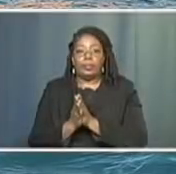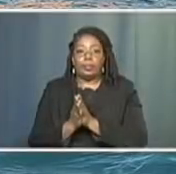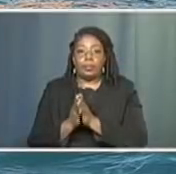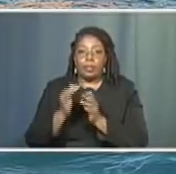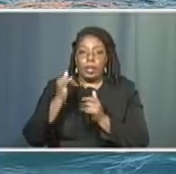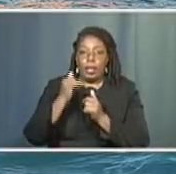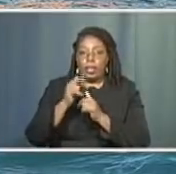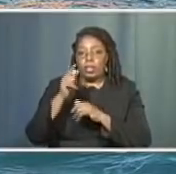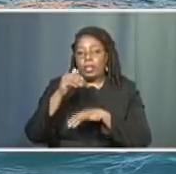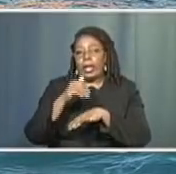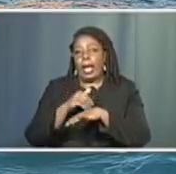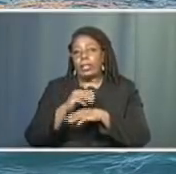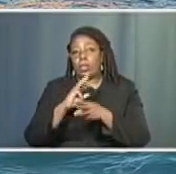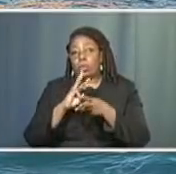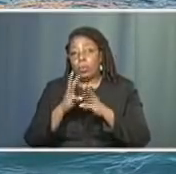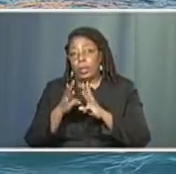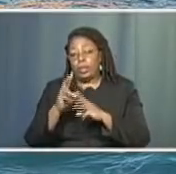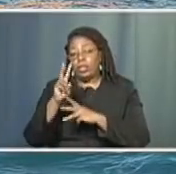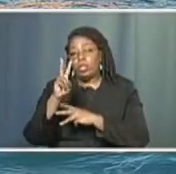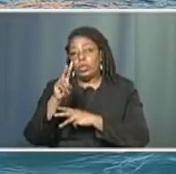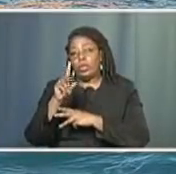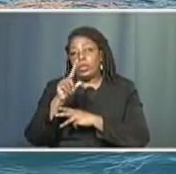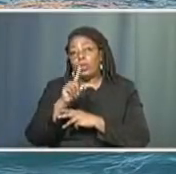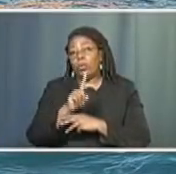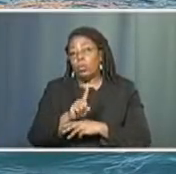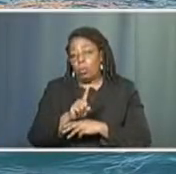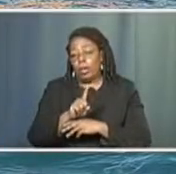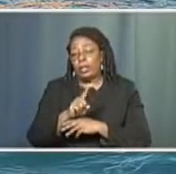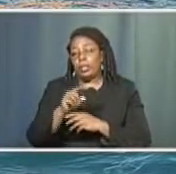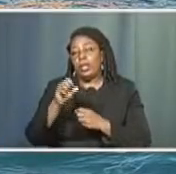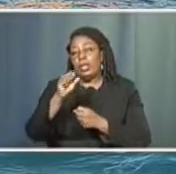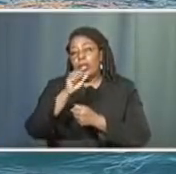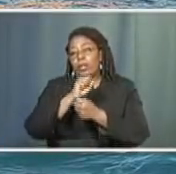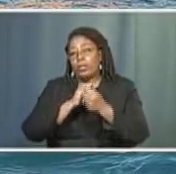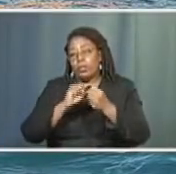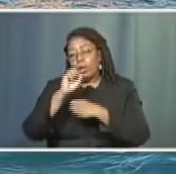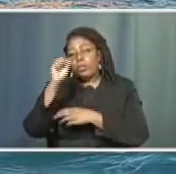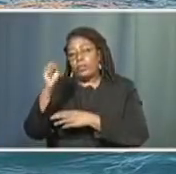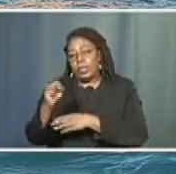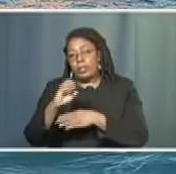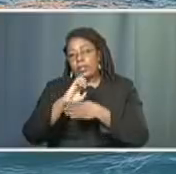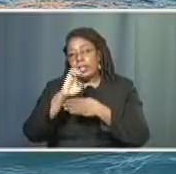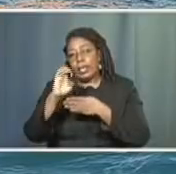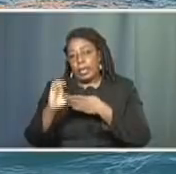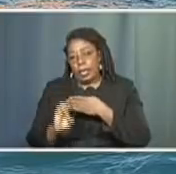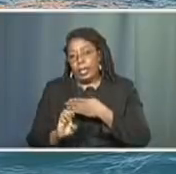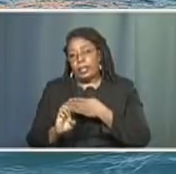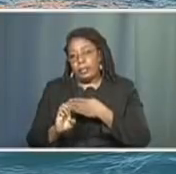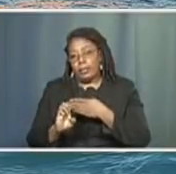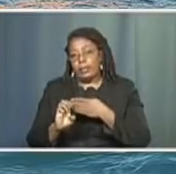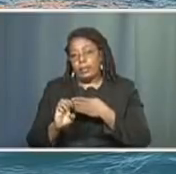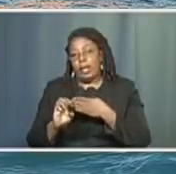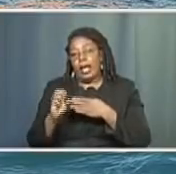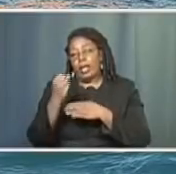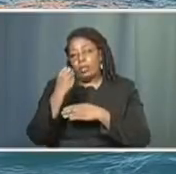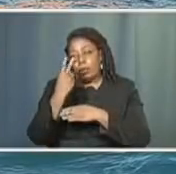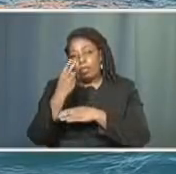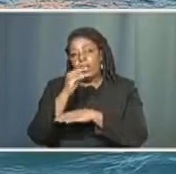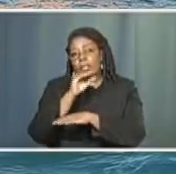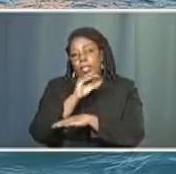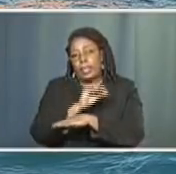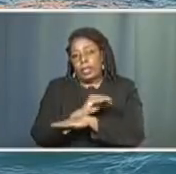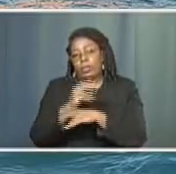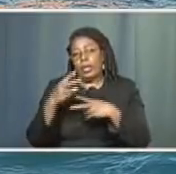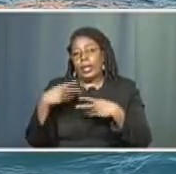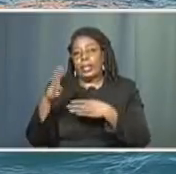In our final look at weather, the 2021 tropical cyclone season comes to an end at the stroke of midnight tonight. And what a busy